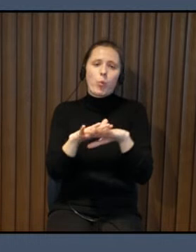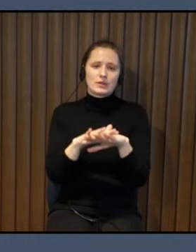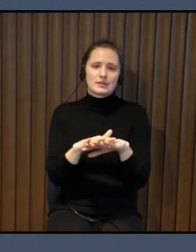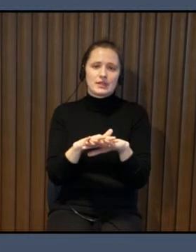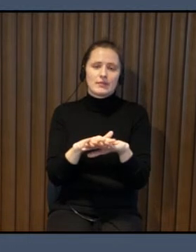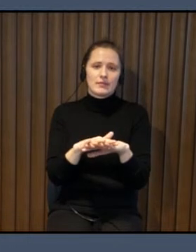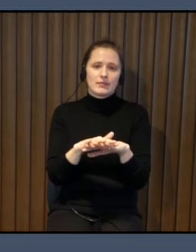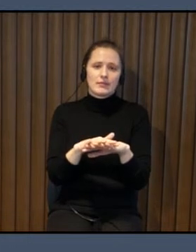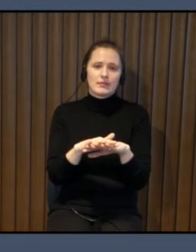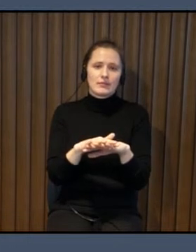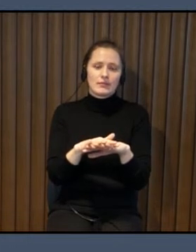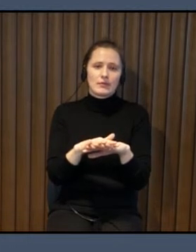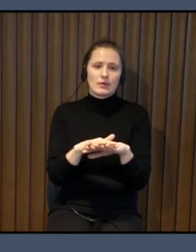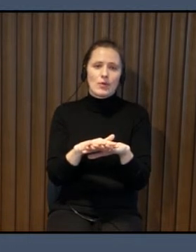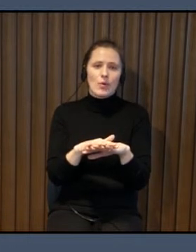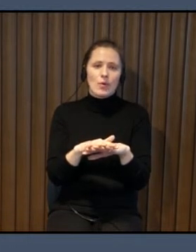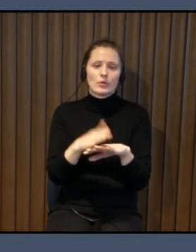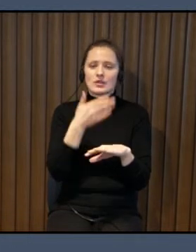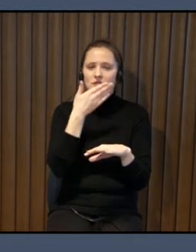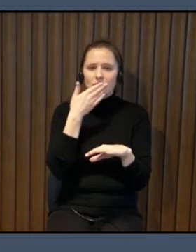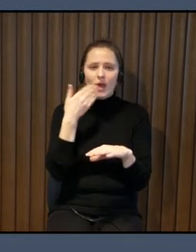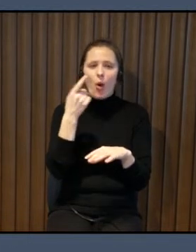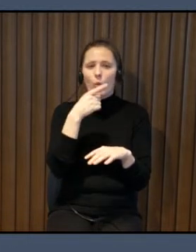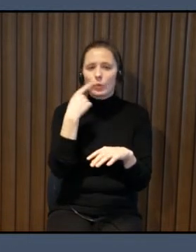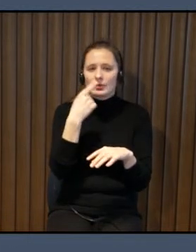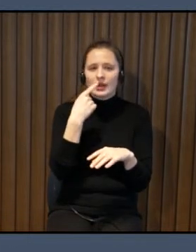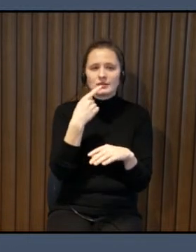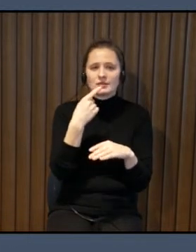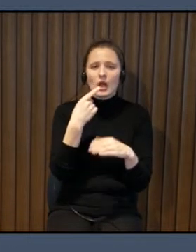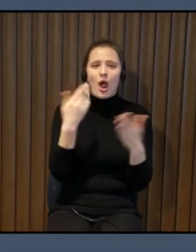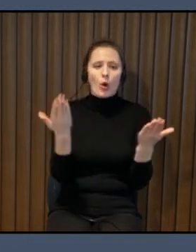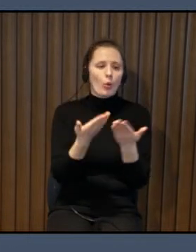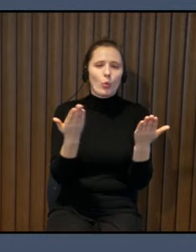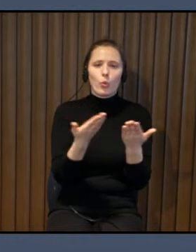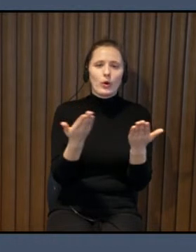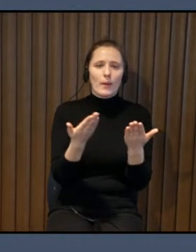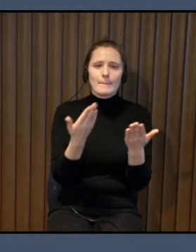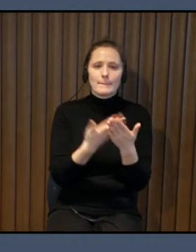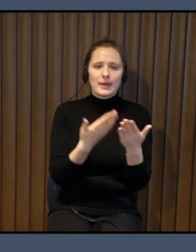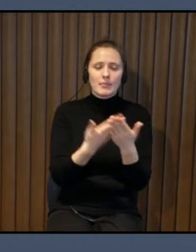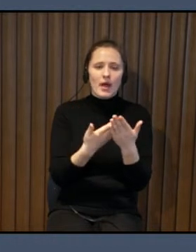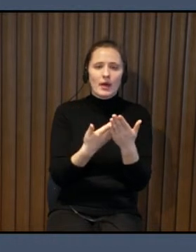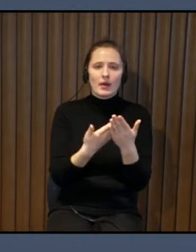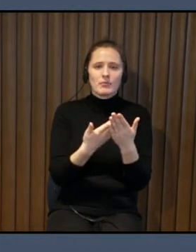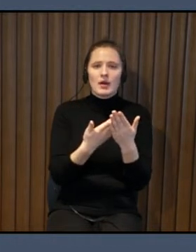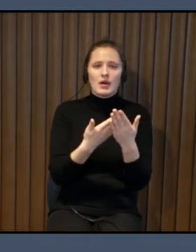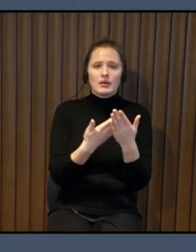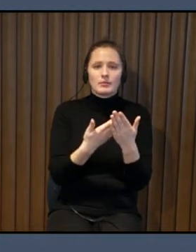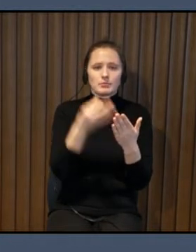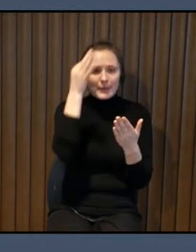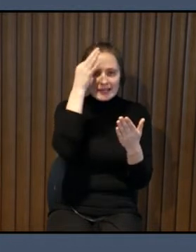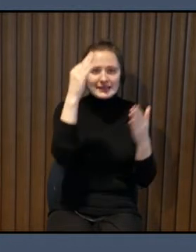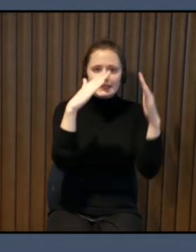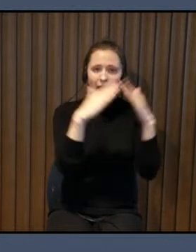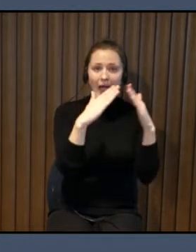also concerning information and communication to all the objects. And there is